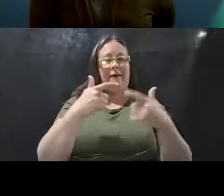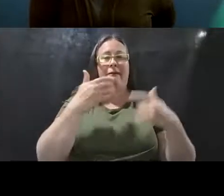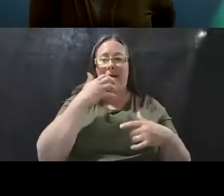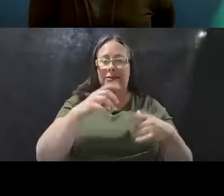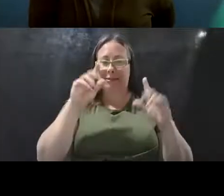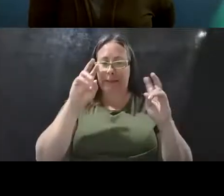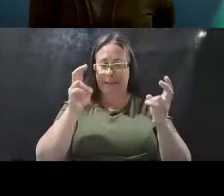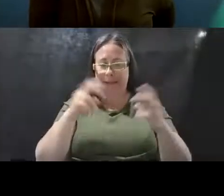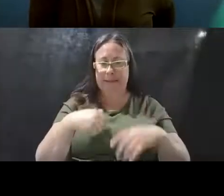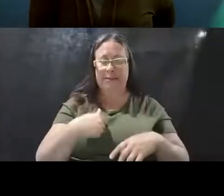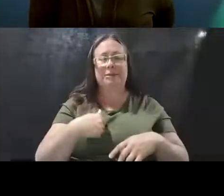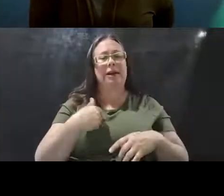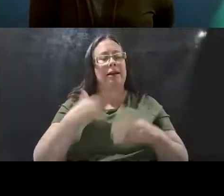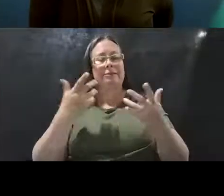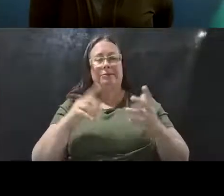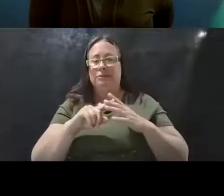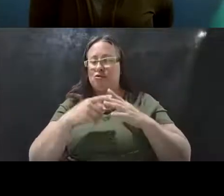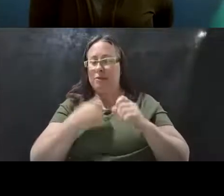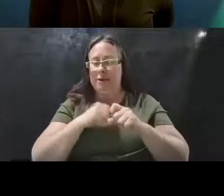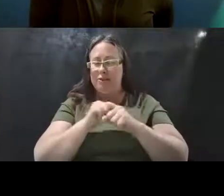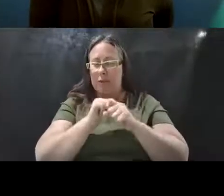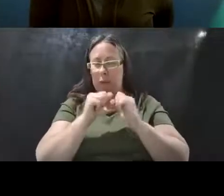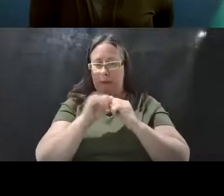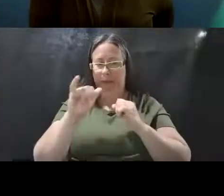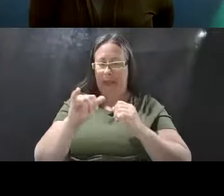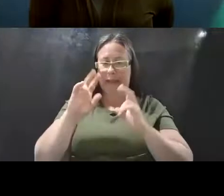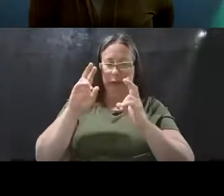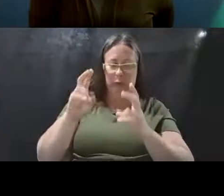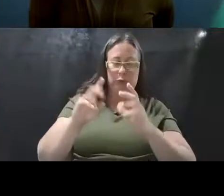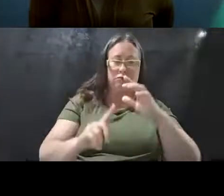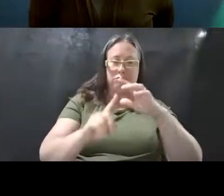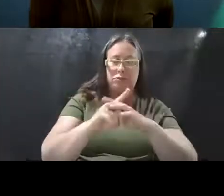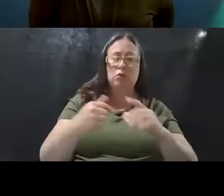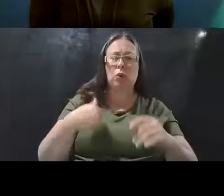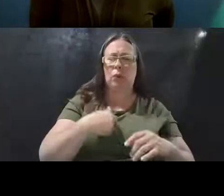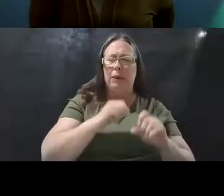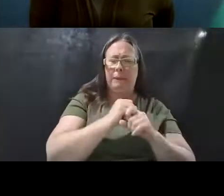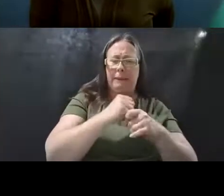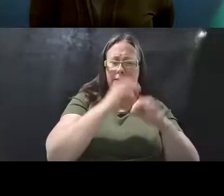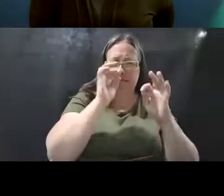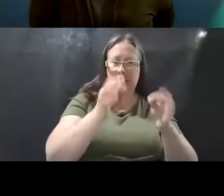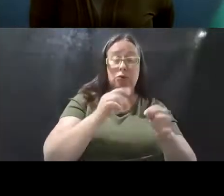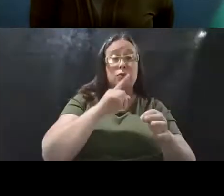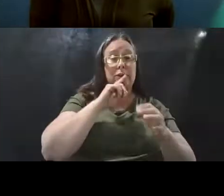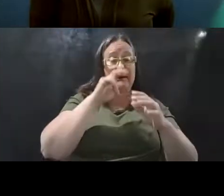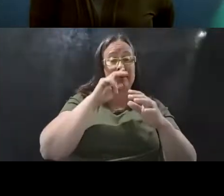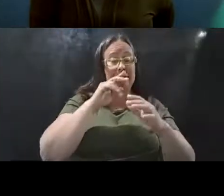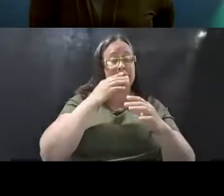note. So we made that decision, and it was very fortuitous.